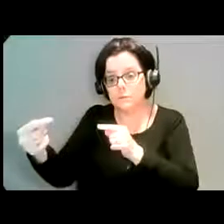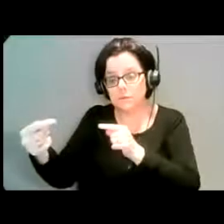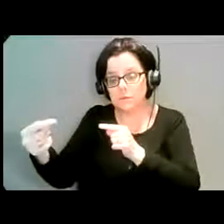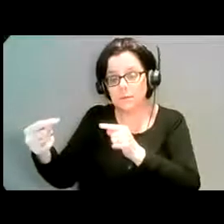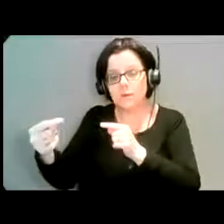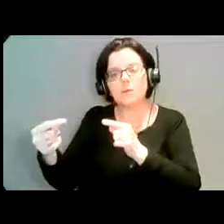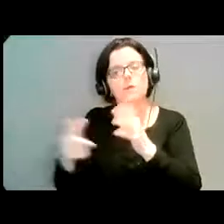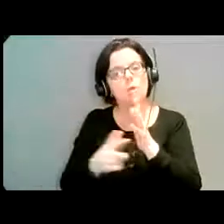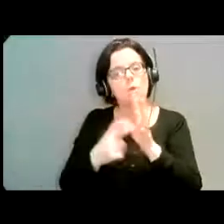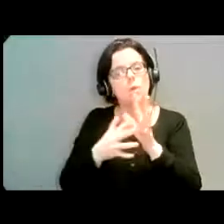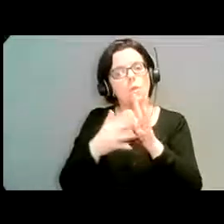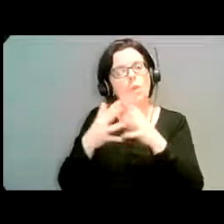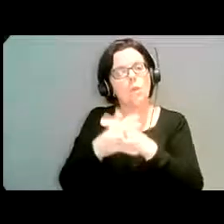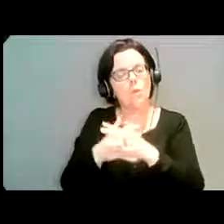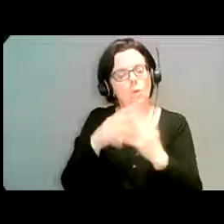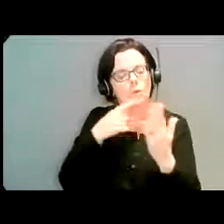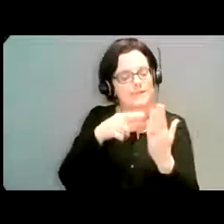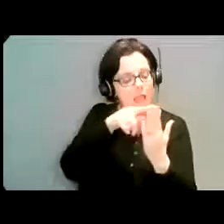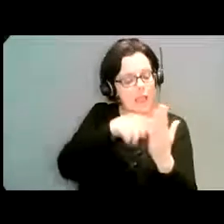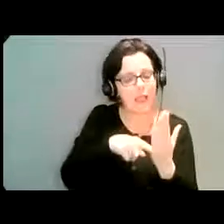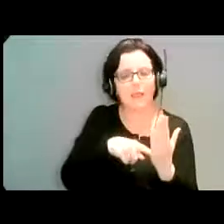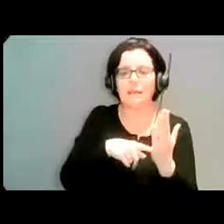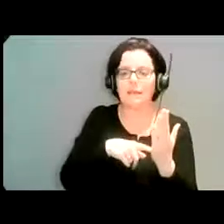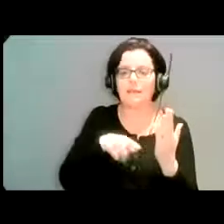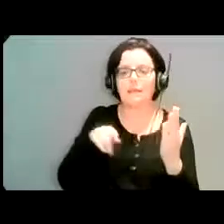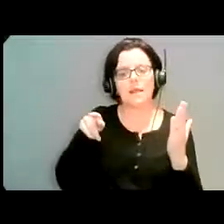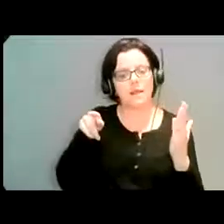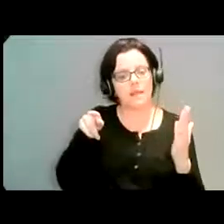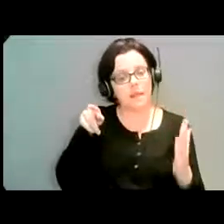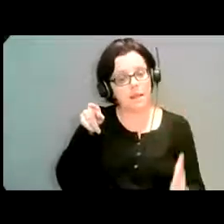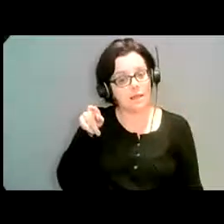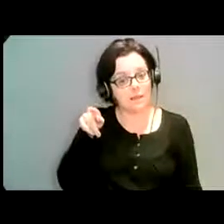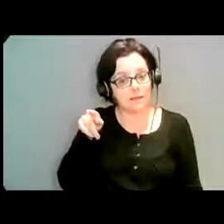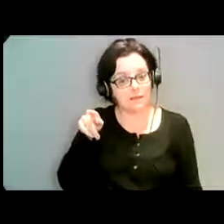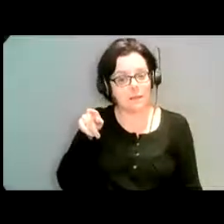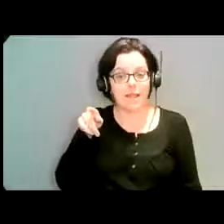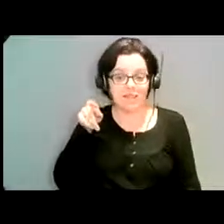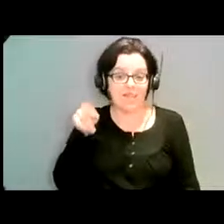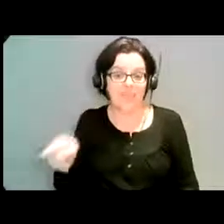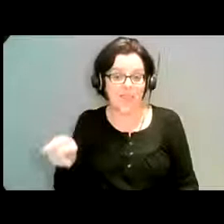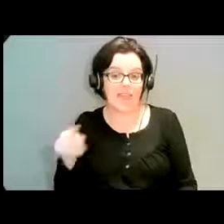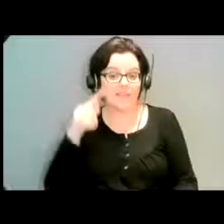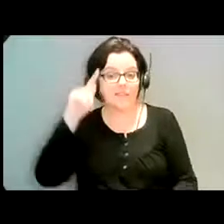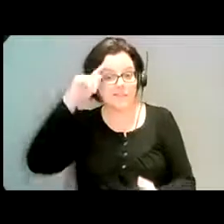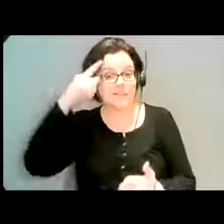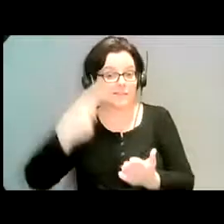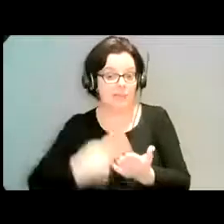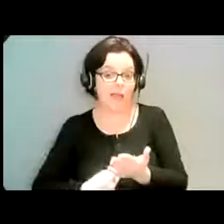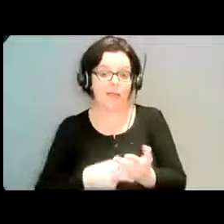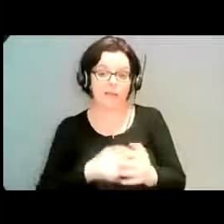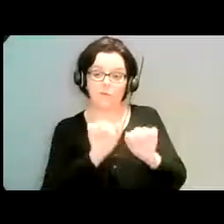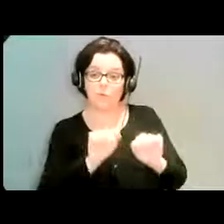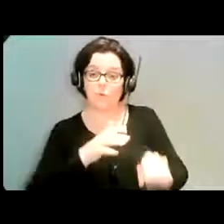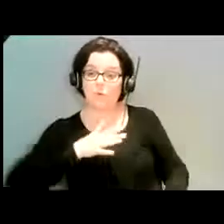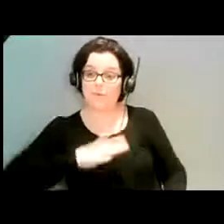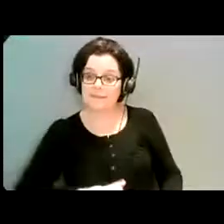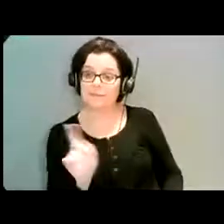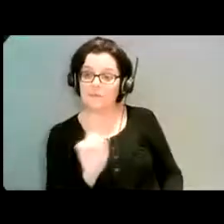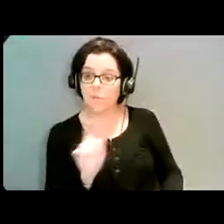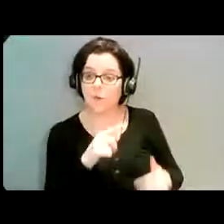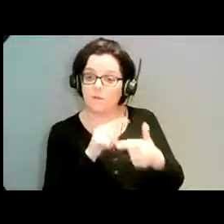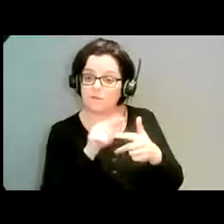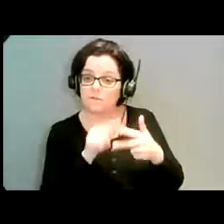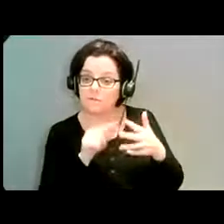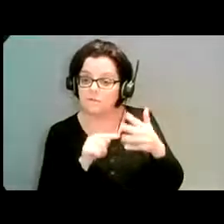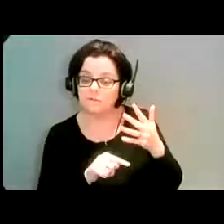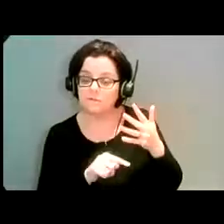by law, social worker has a right, is the person who decides what your needs are.